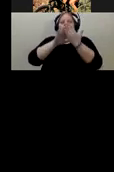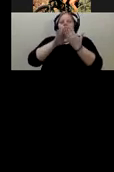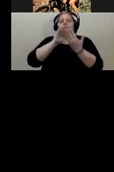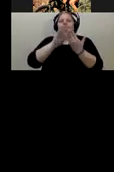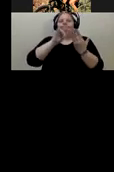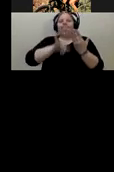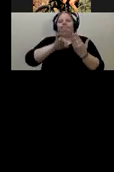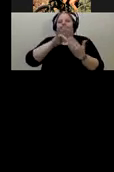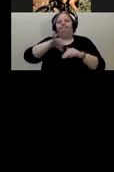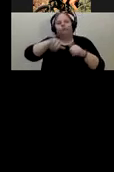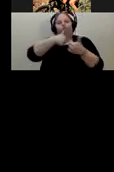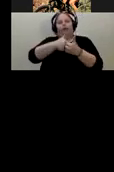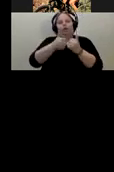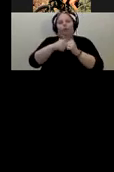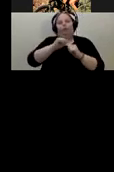the pandemic.